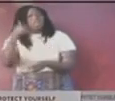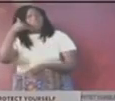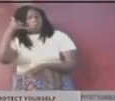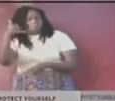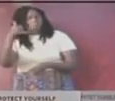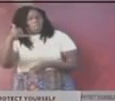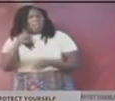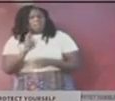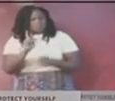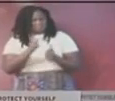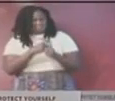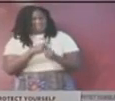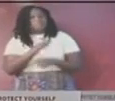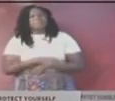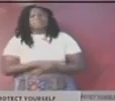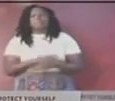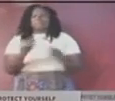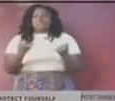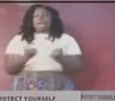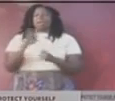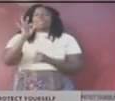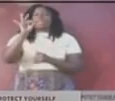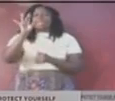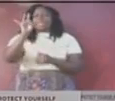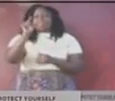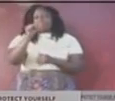quickly move to 98.1.